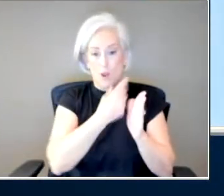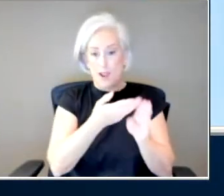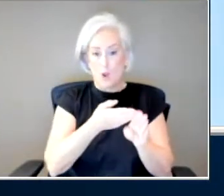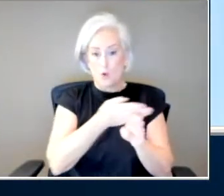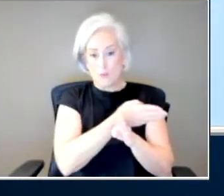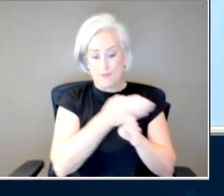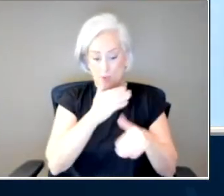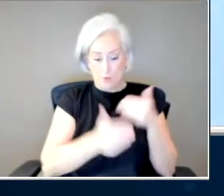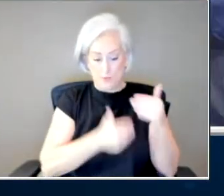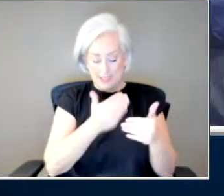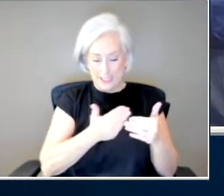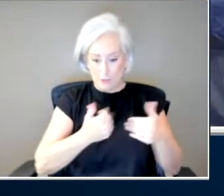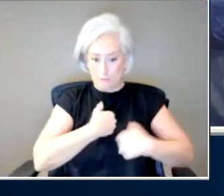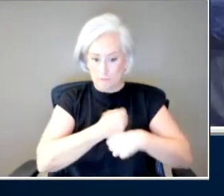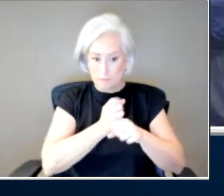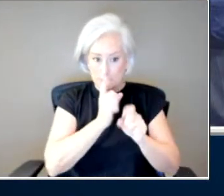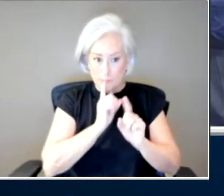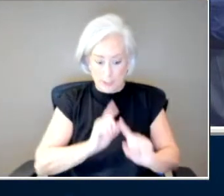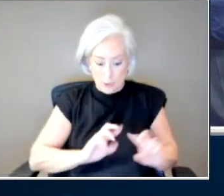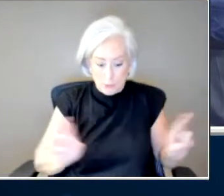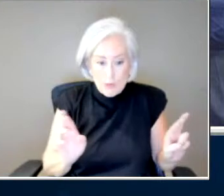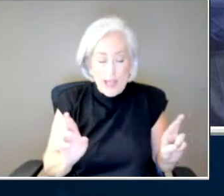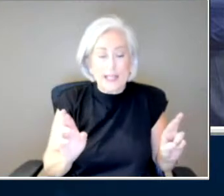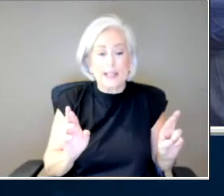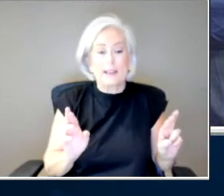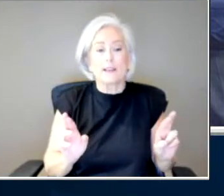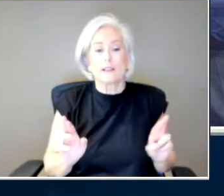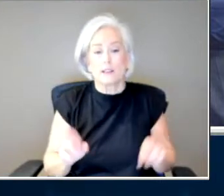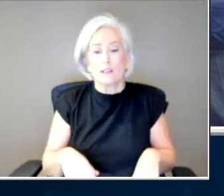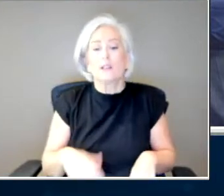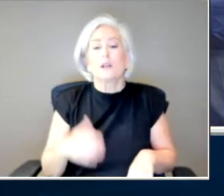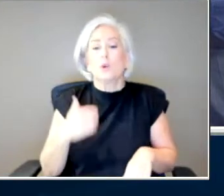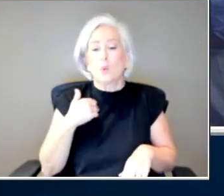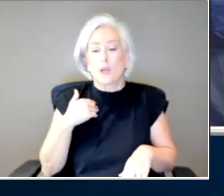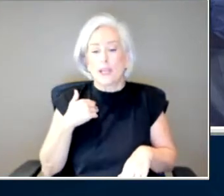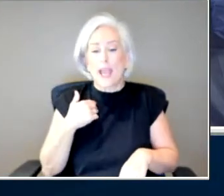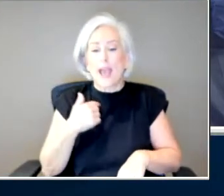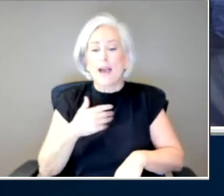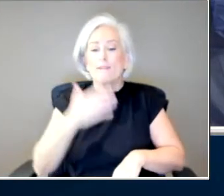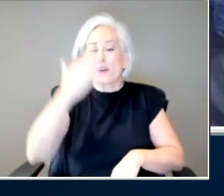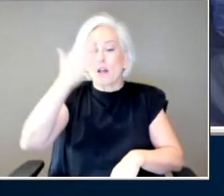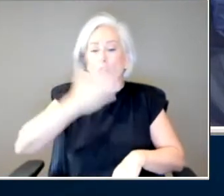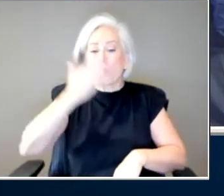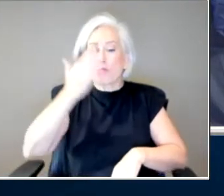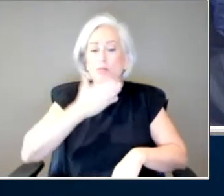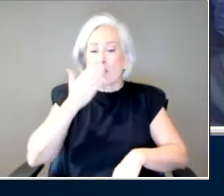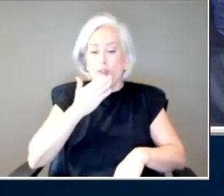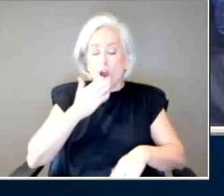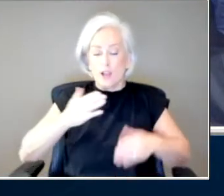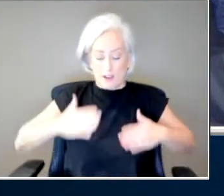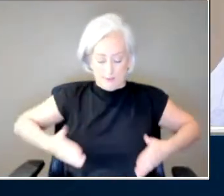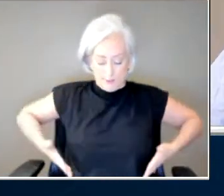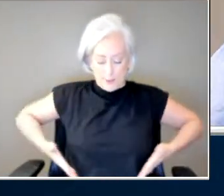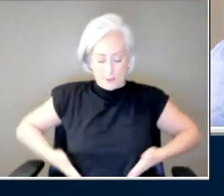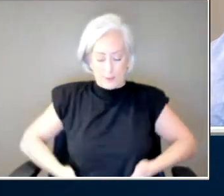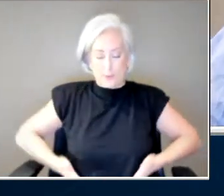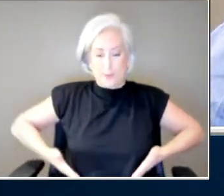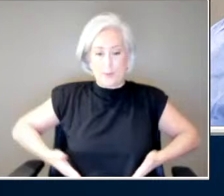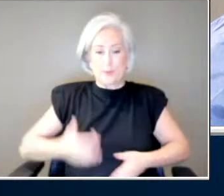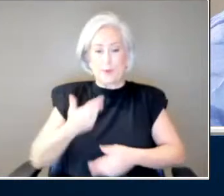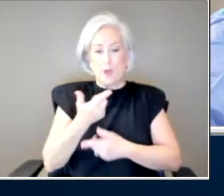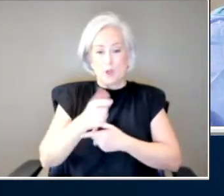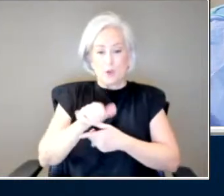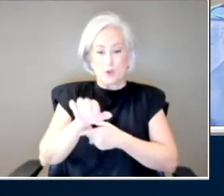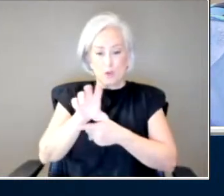everything ready. For the procedure, we get access to a small artery in the front of the groin. We use X-ray to guide a catheter